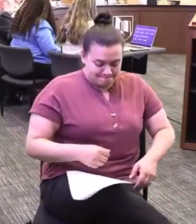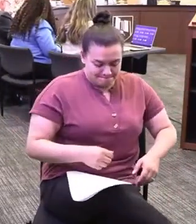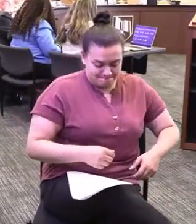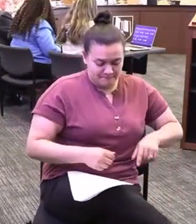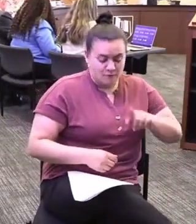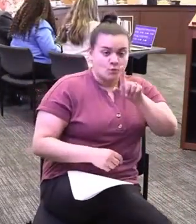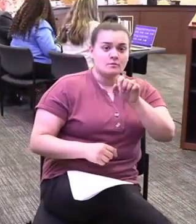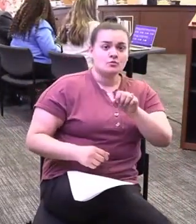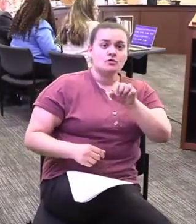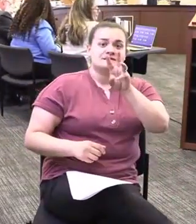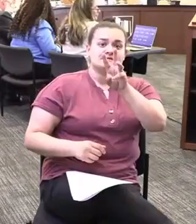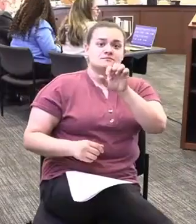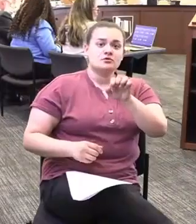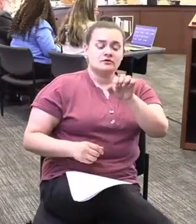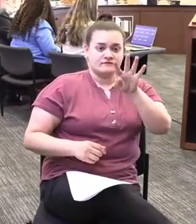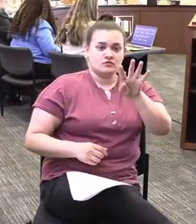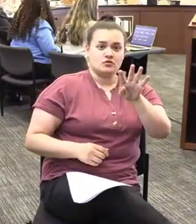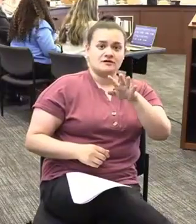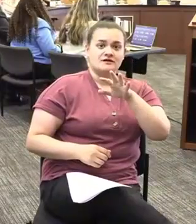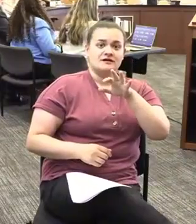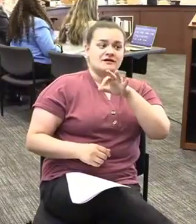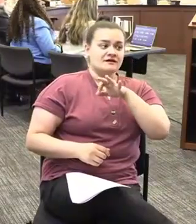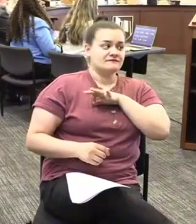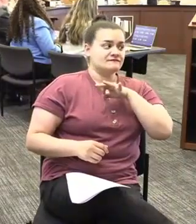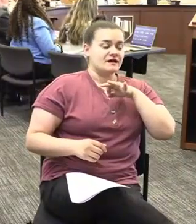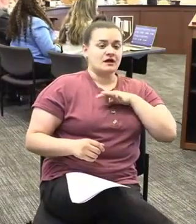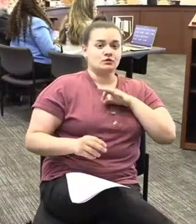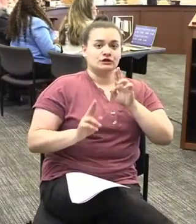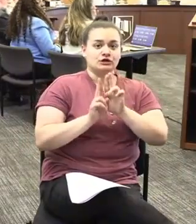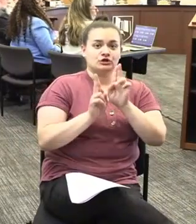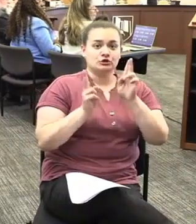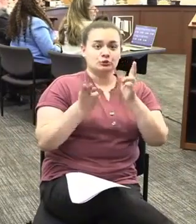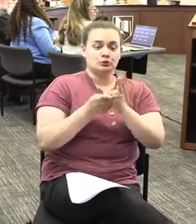Item 1.6.4, the faculty union report, Kurt Ward.